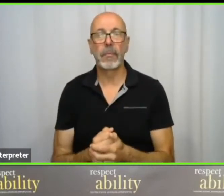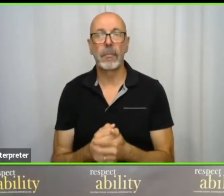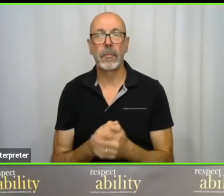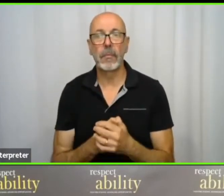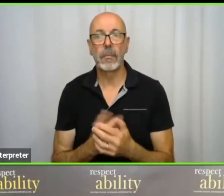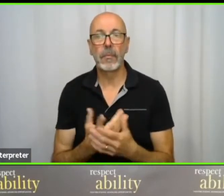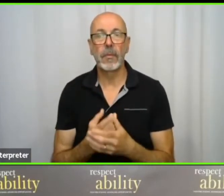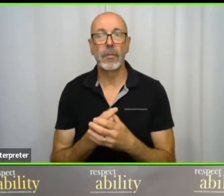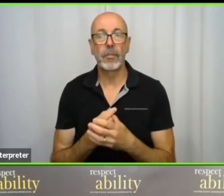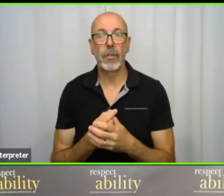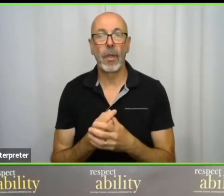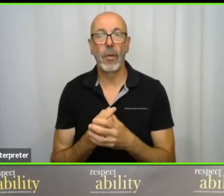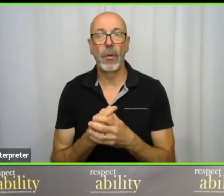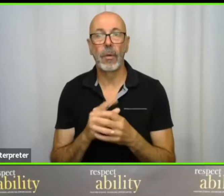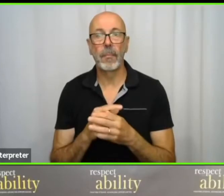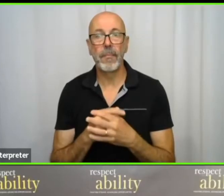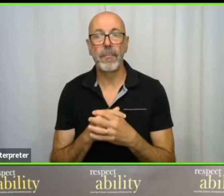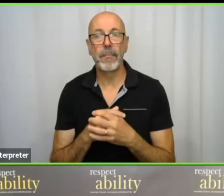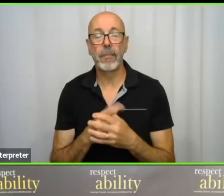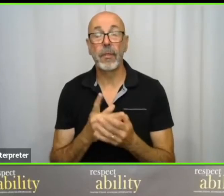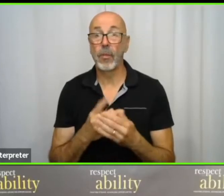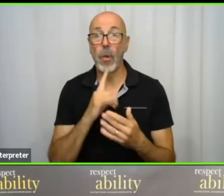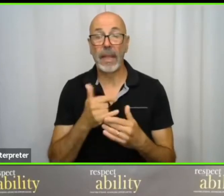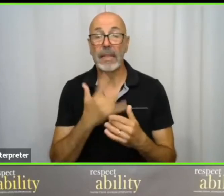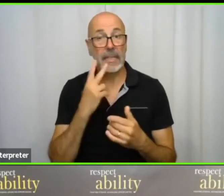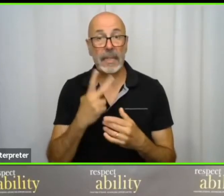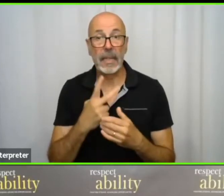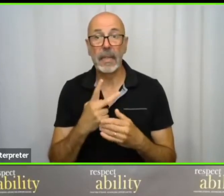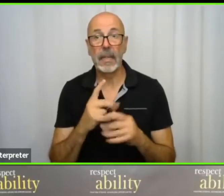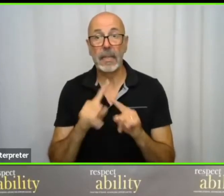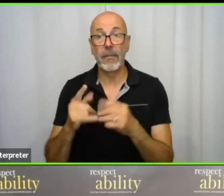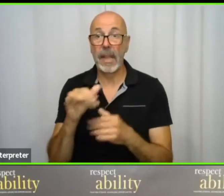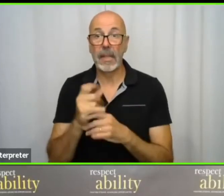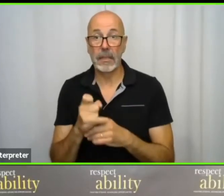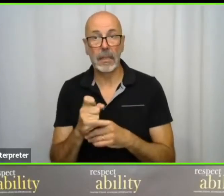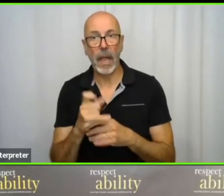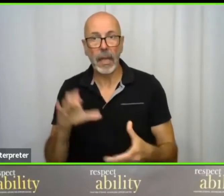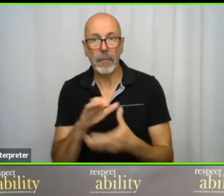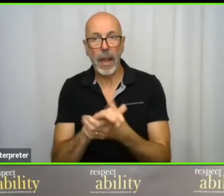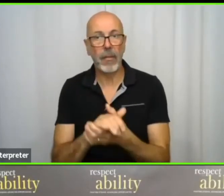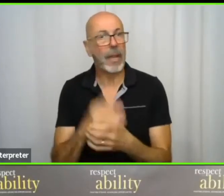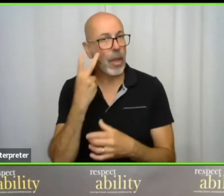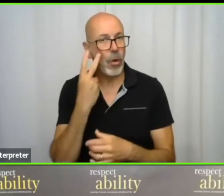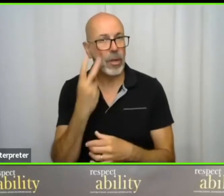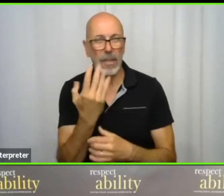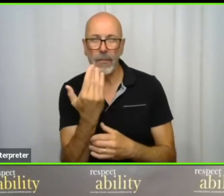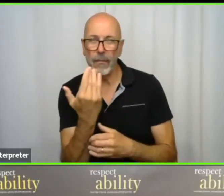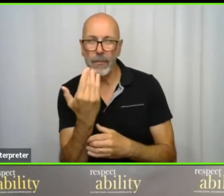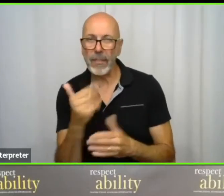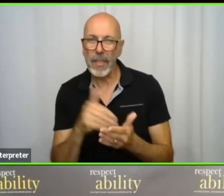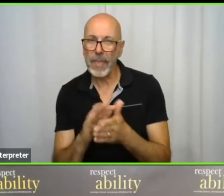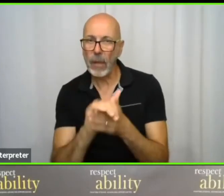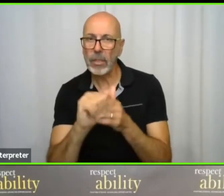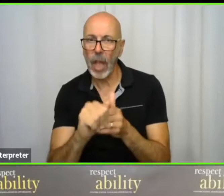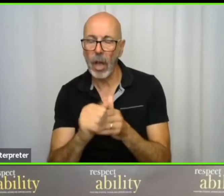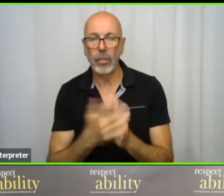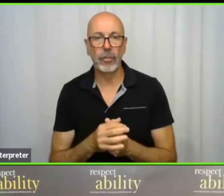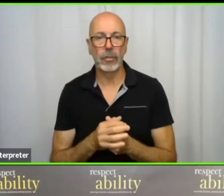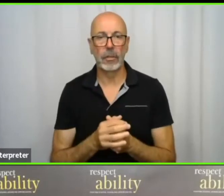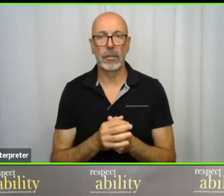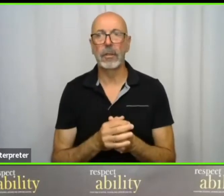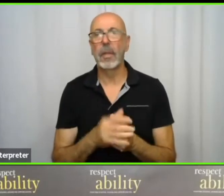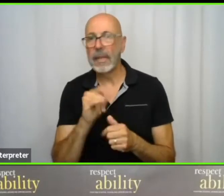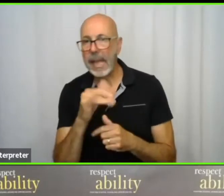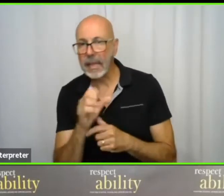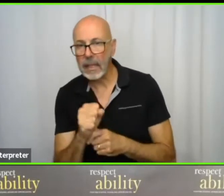than $10,000 in assets. And if I got married, I could only have $15,000 in collective assets and countable resources